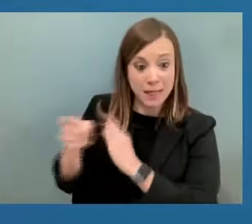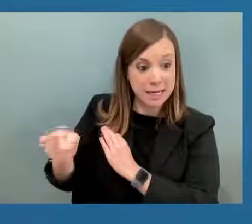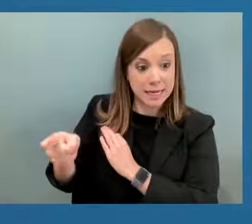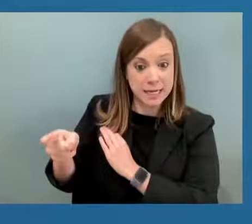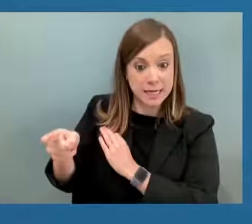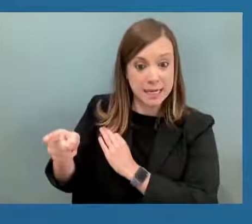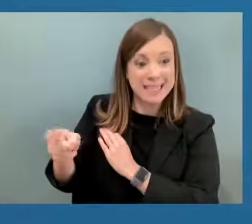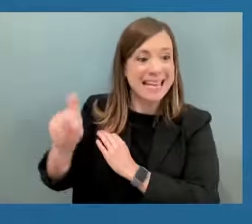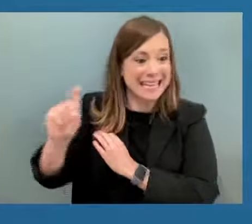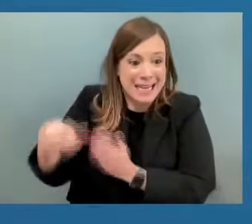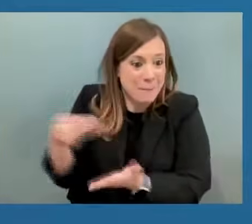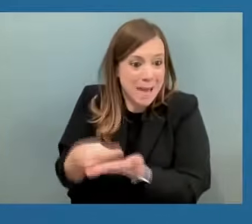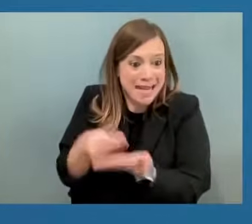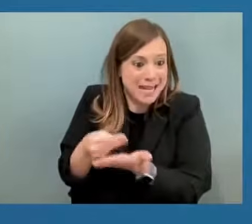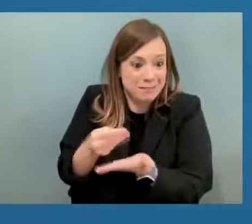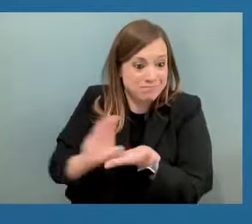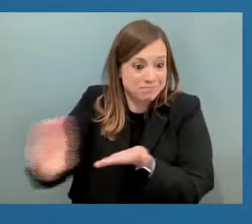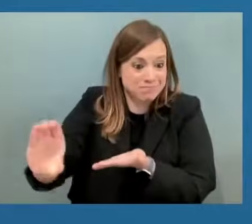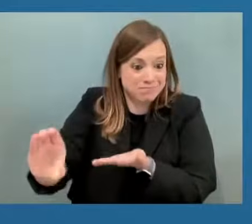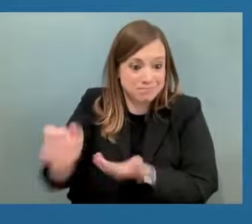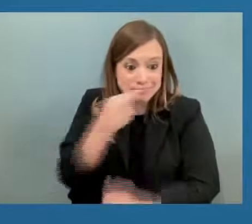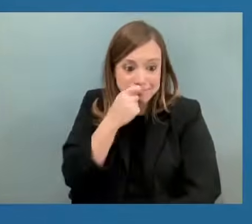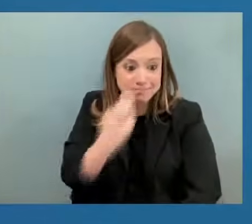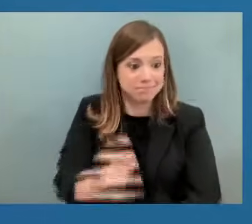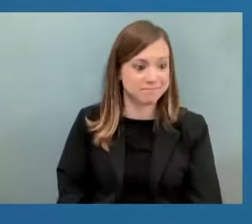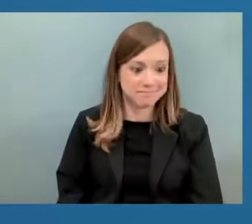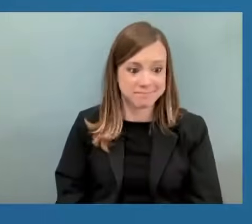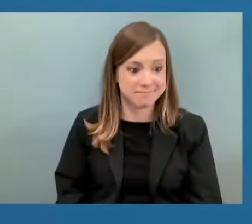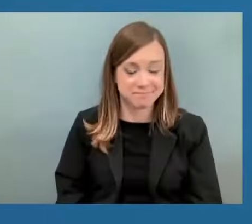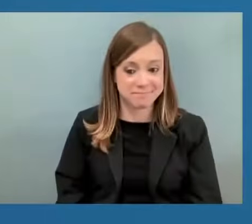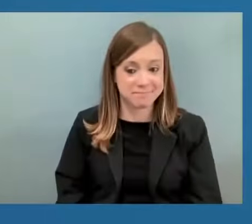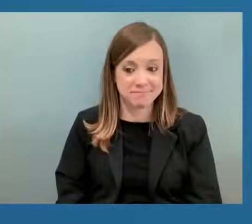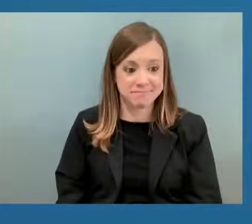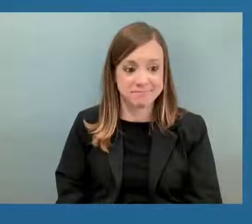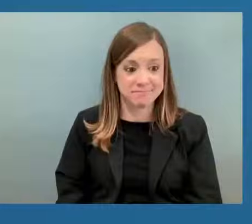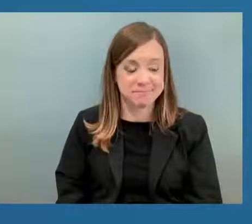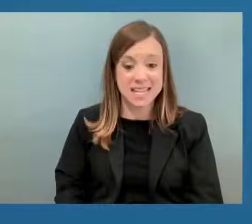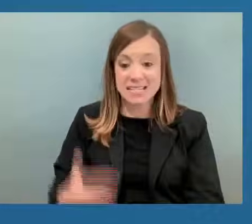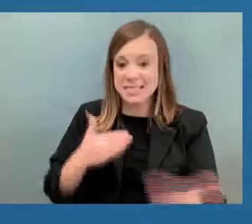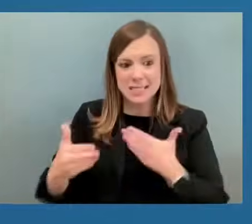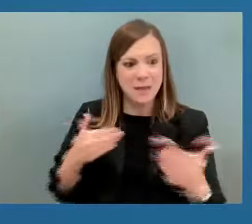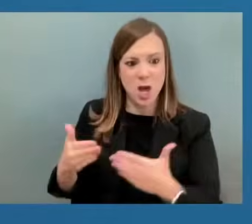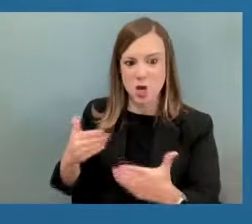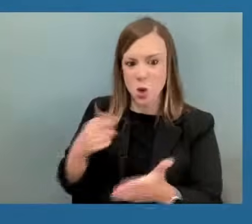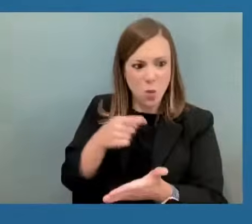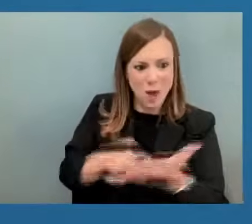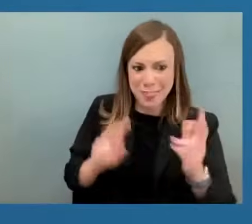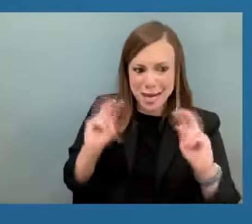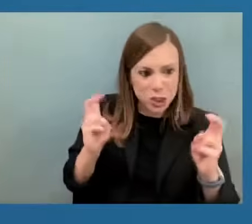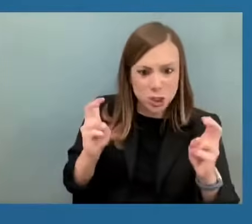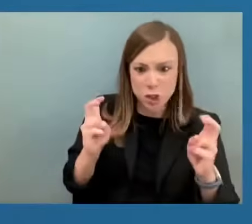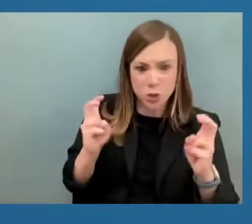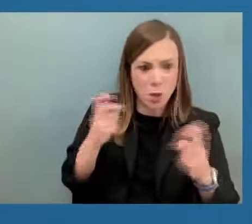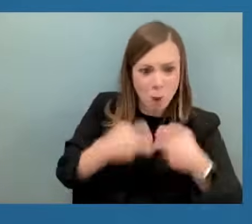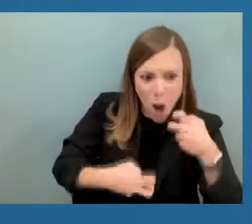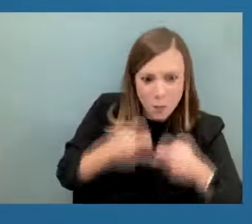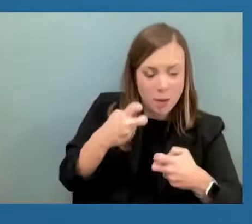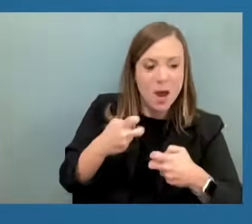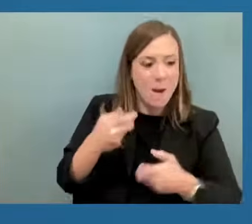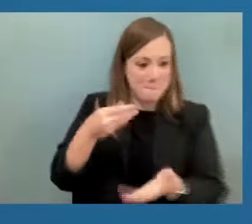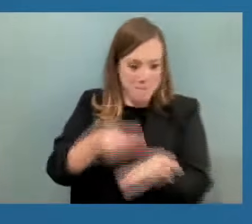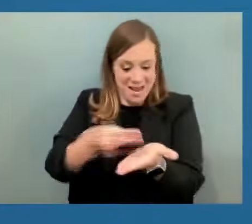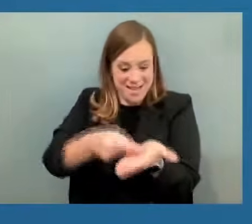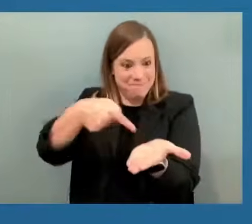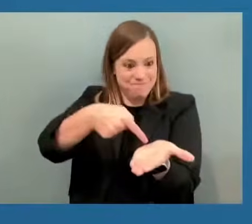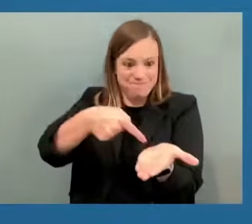need money. That's it. No matter what the issue is, money sometimes is what is needed. And